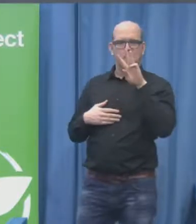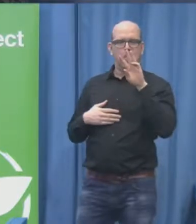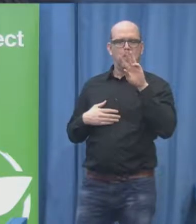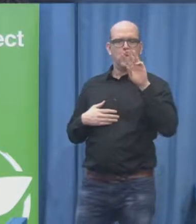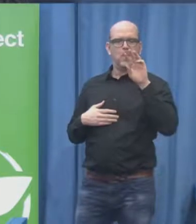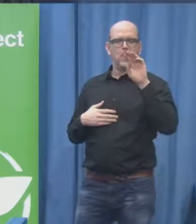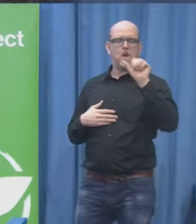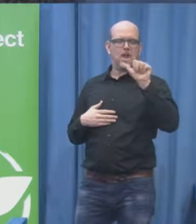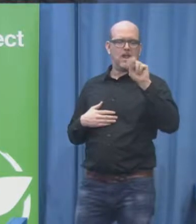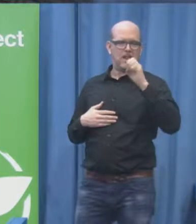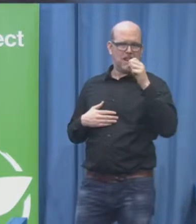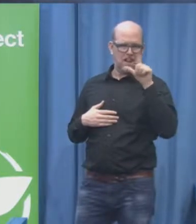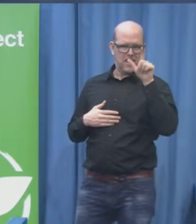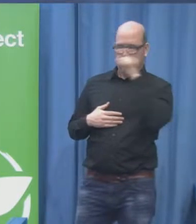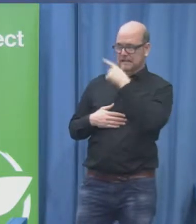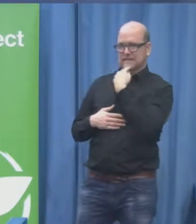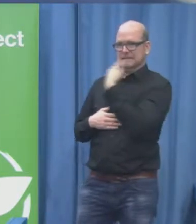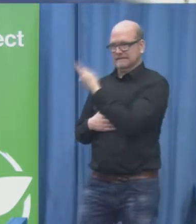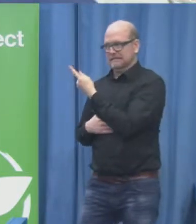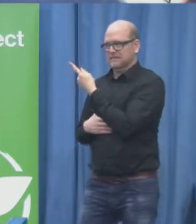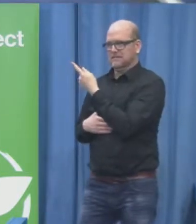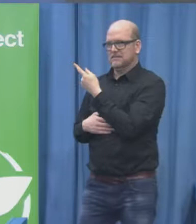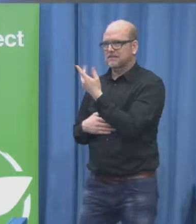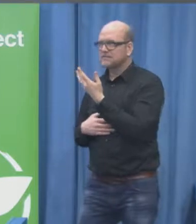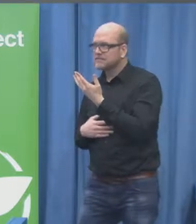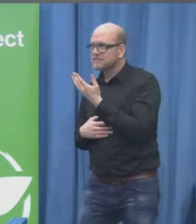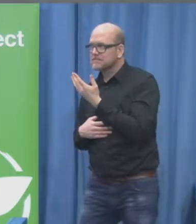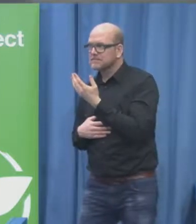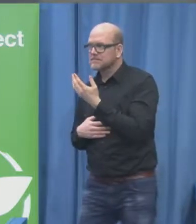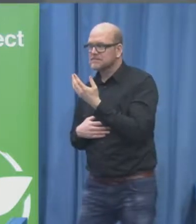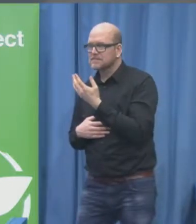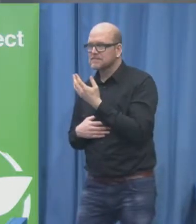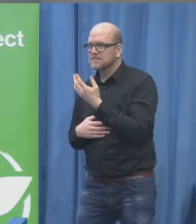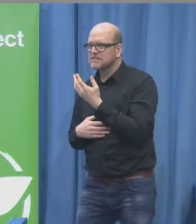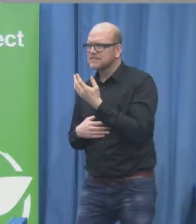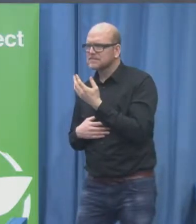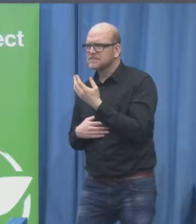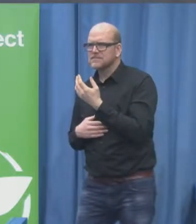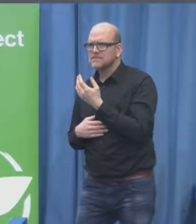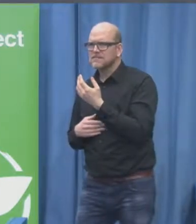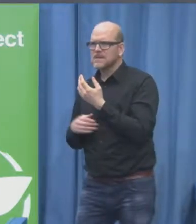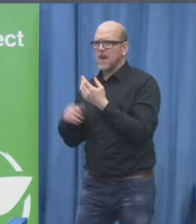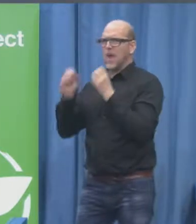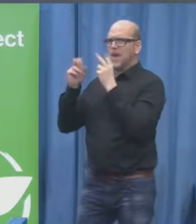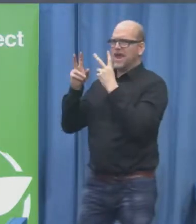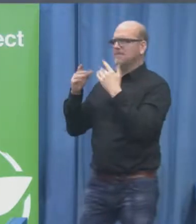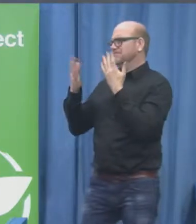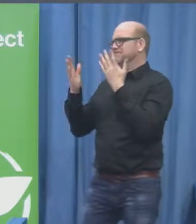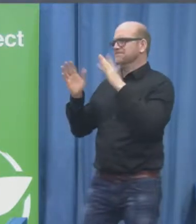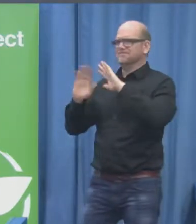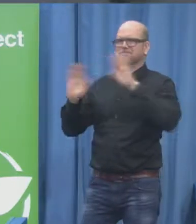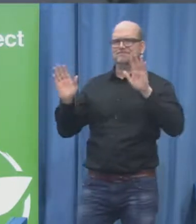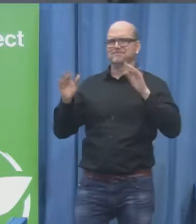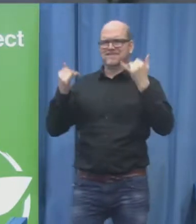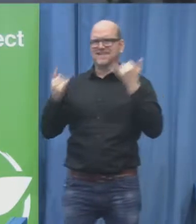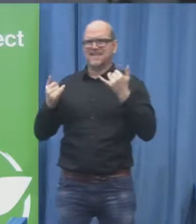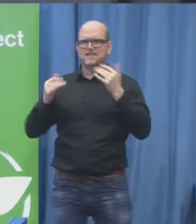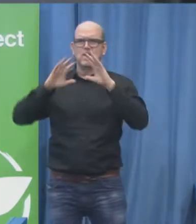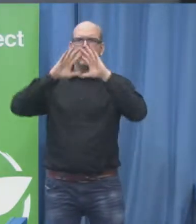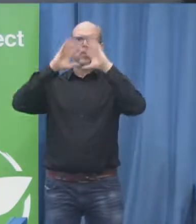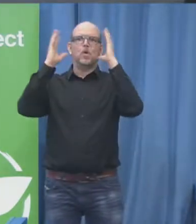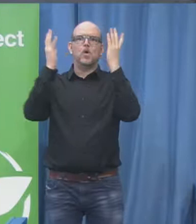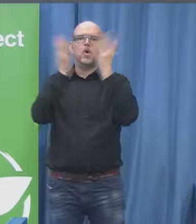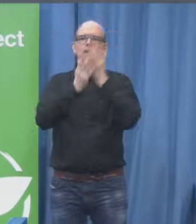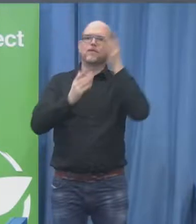Okay. So, now it's the time for the World Future Council also to say a special warm thanks